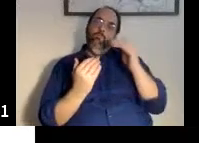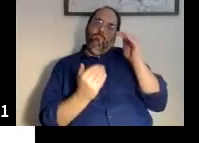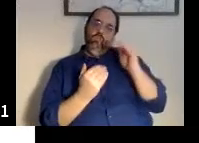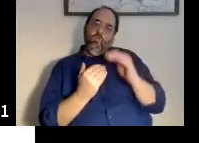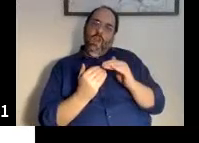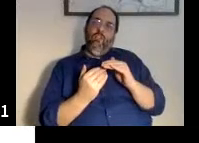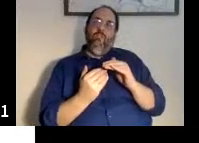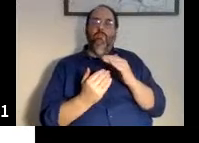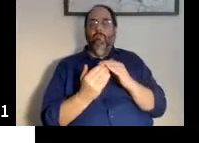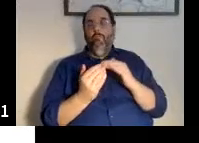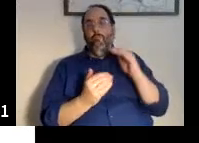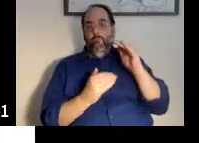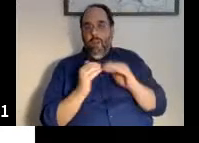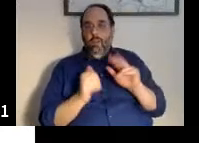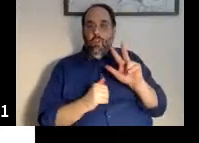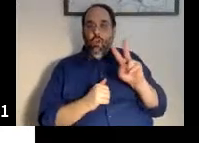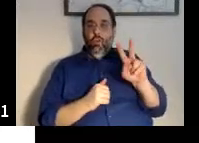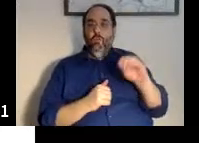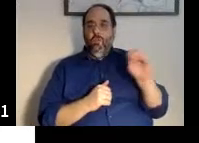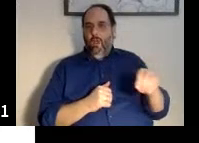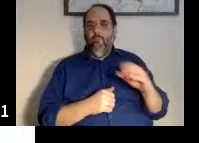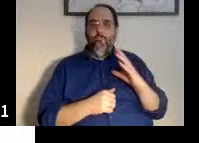down to 32 are permitted.